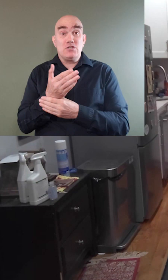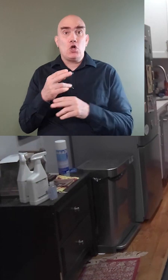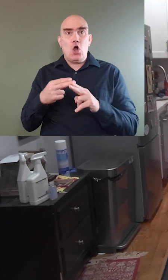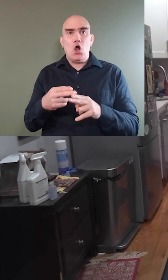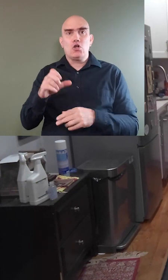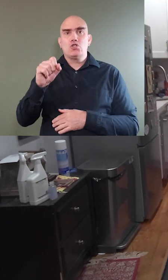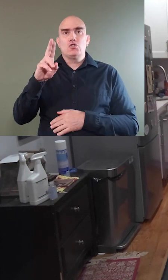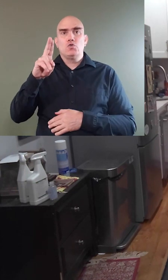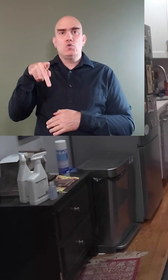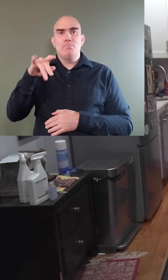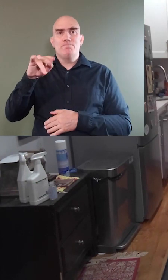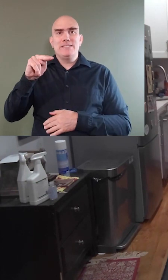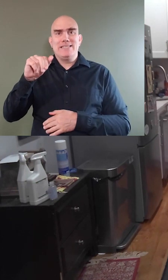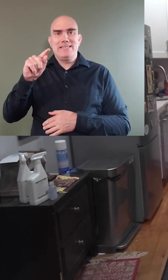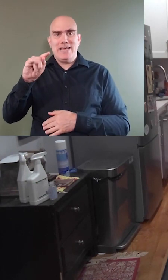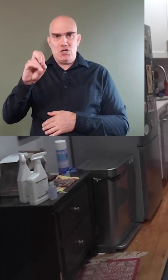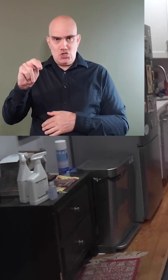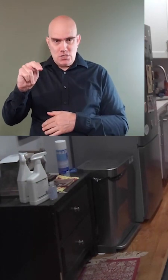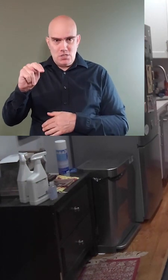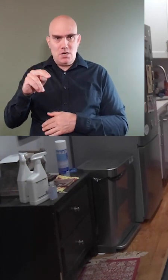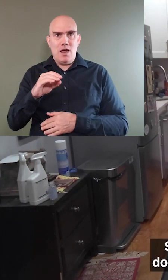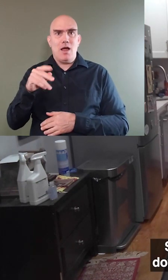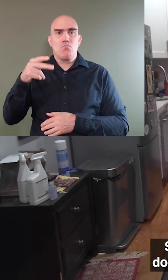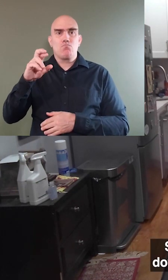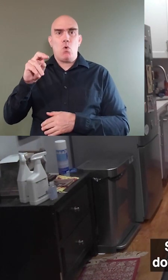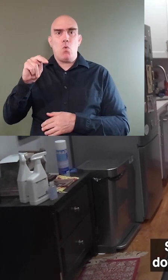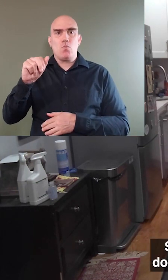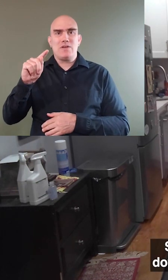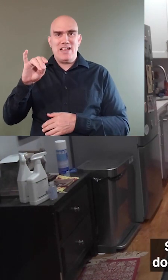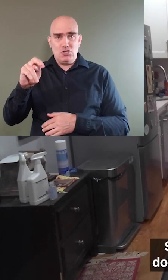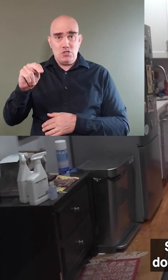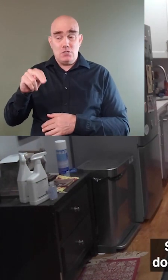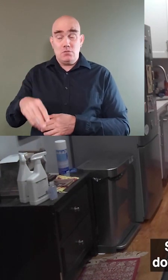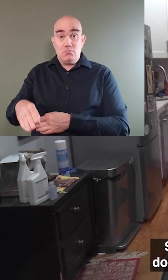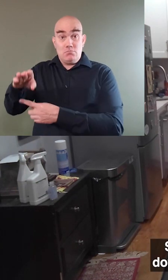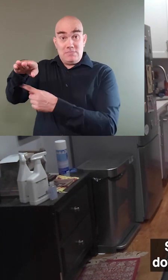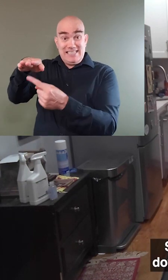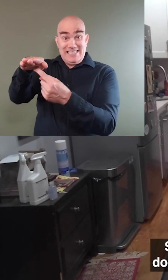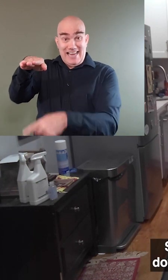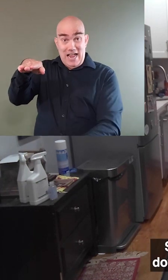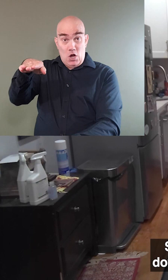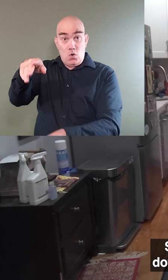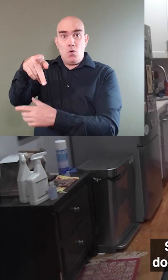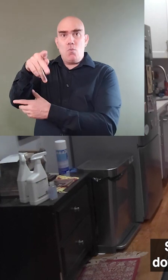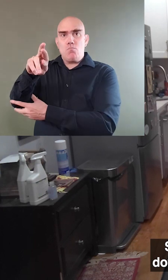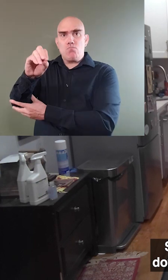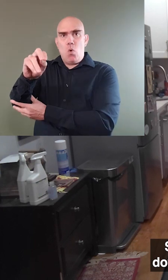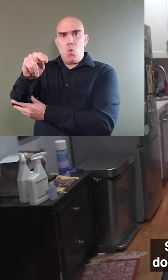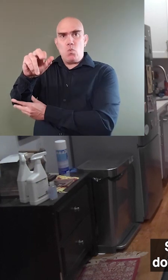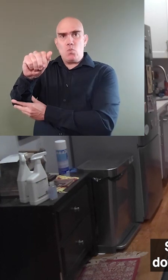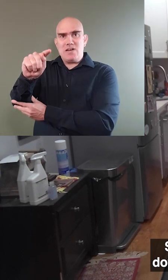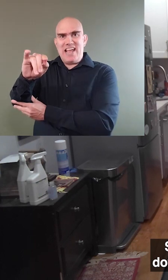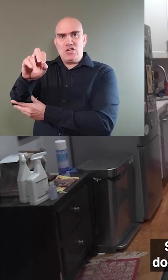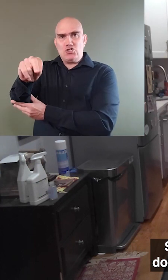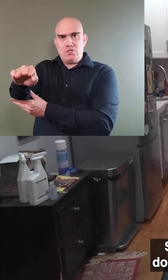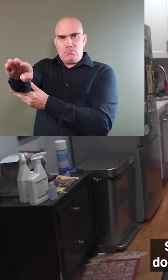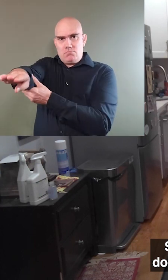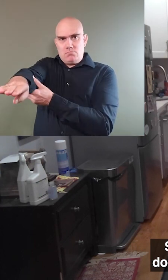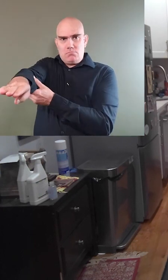called supination and pronation. So pronation, palm faces down, palm